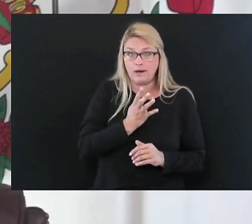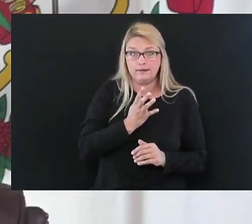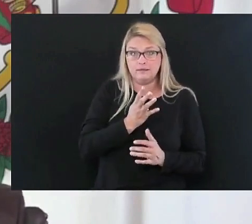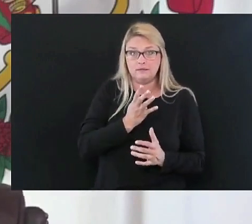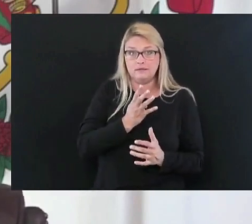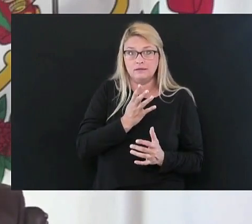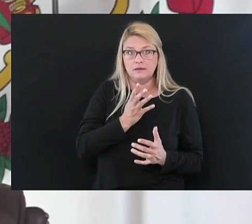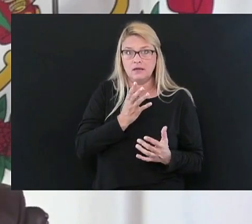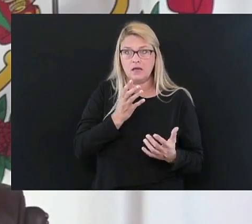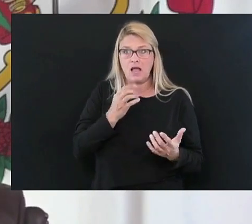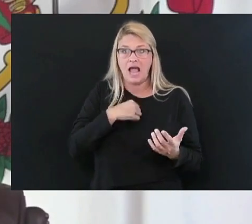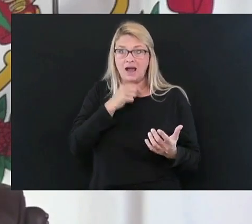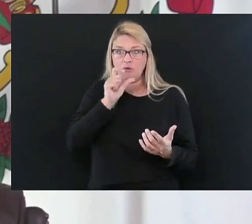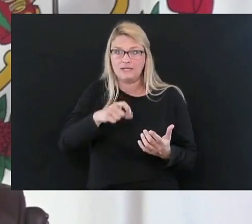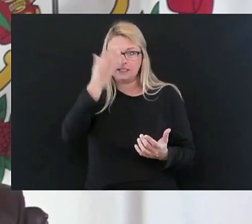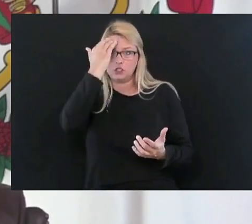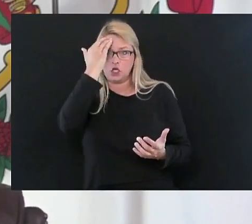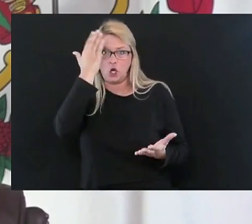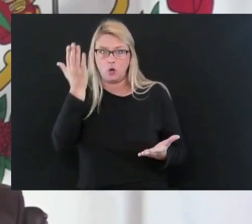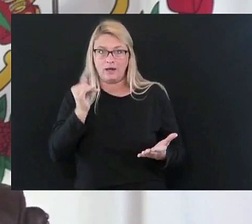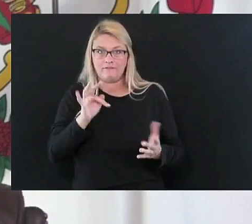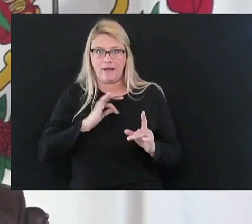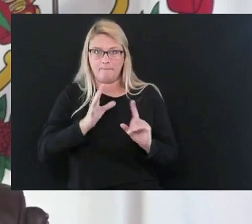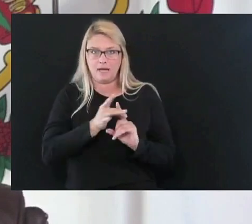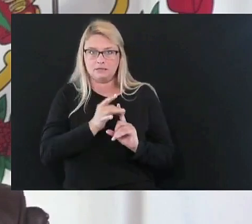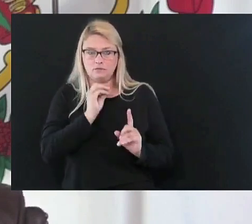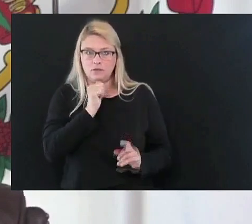I won't know. But